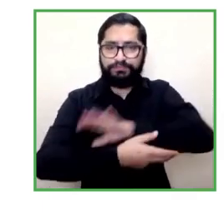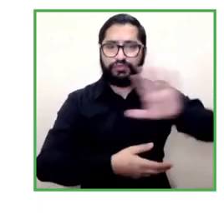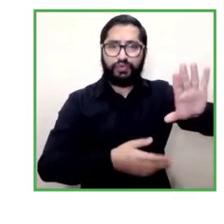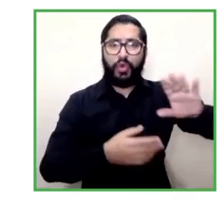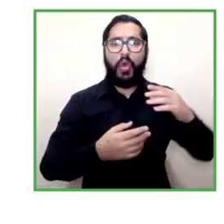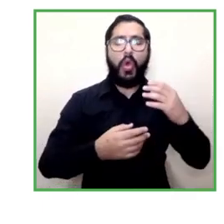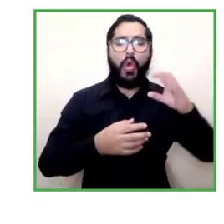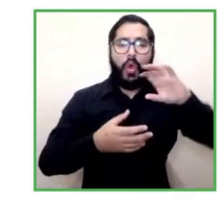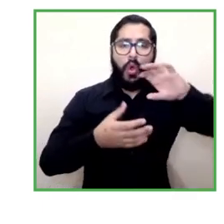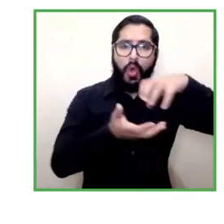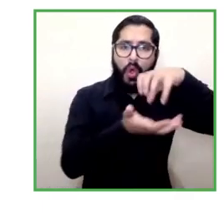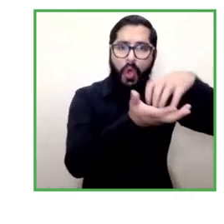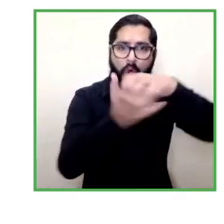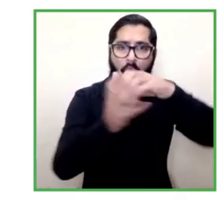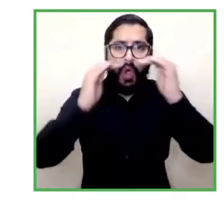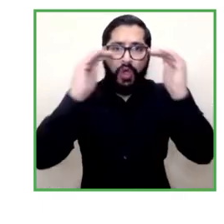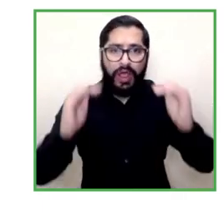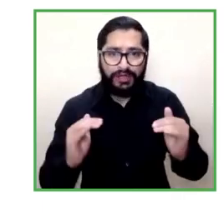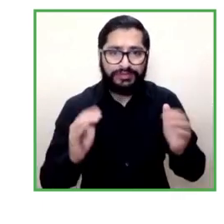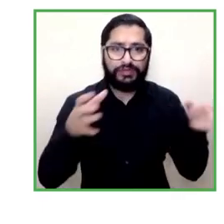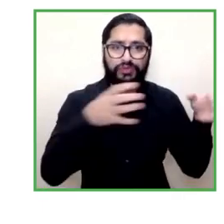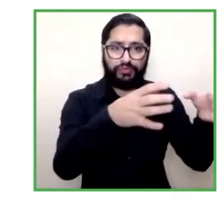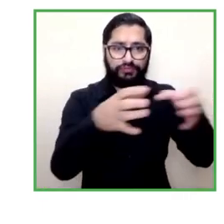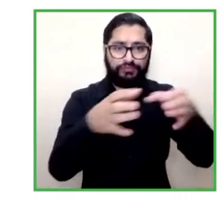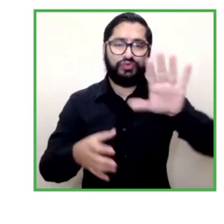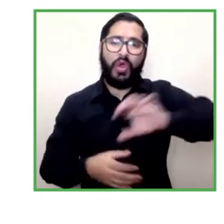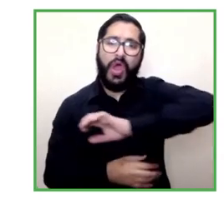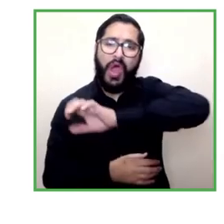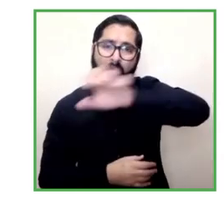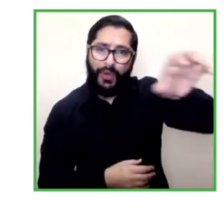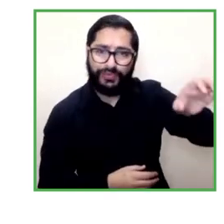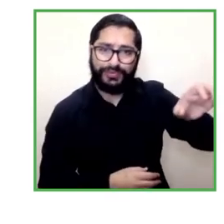goals is what we hope to achieve over the next 2 to 5 years.